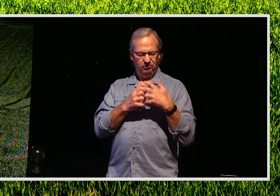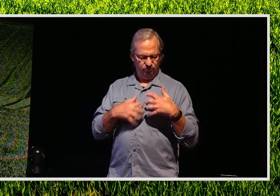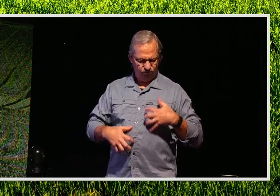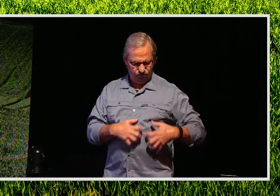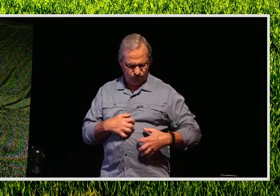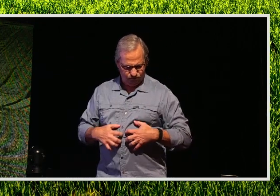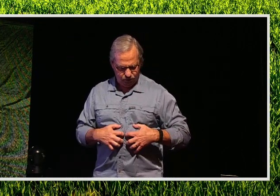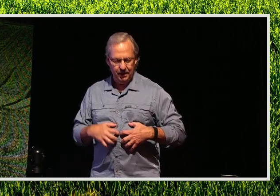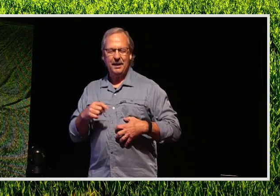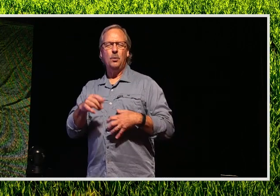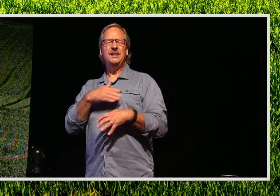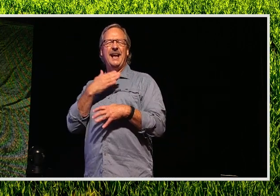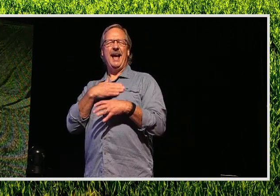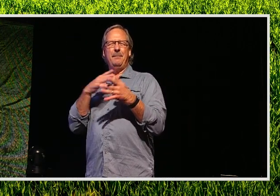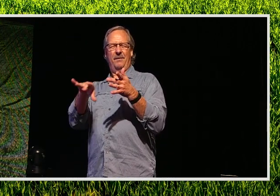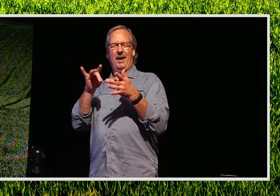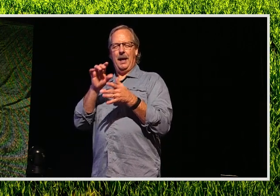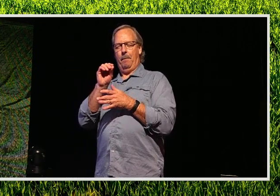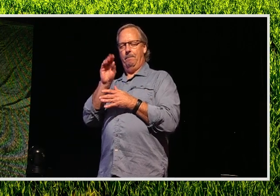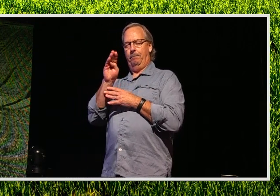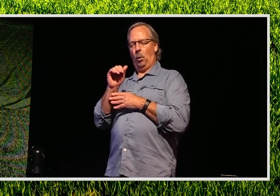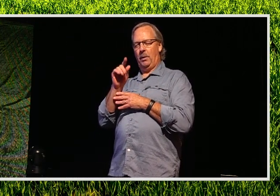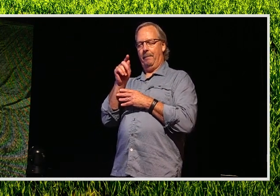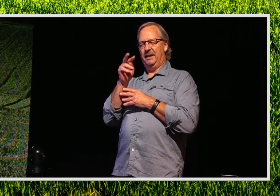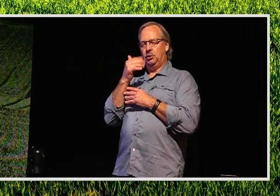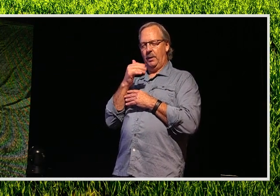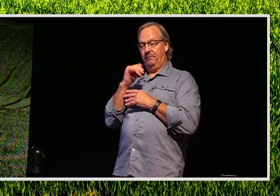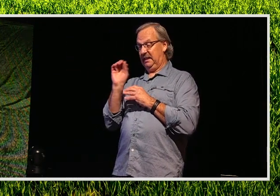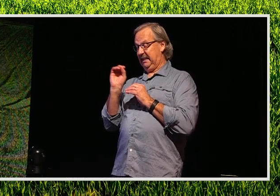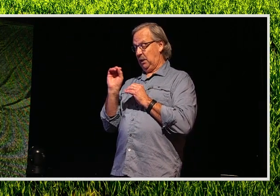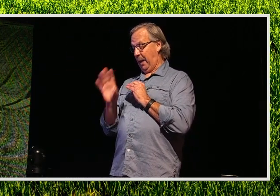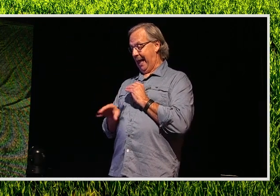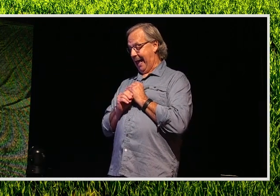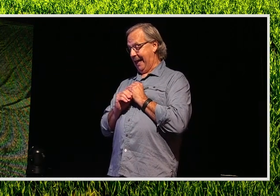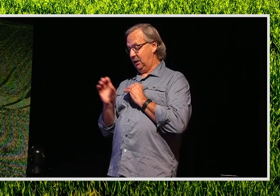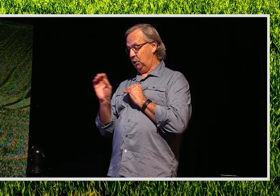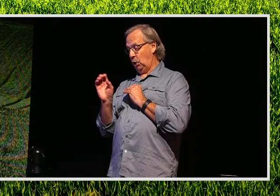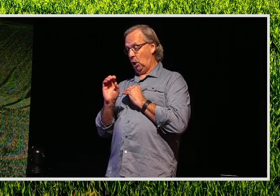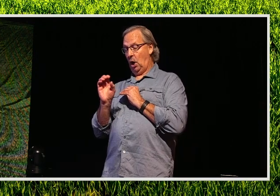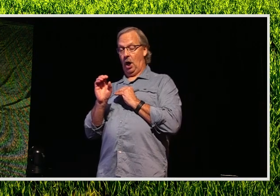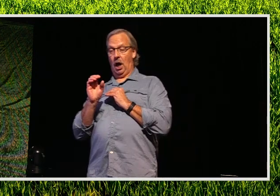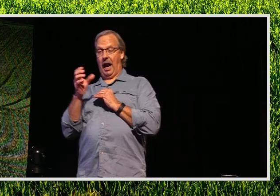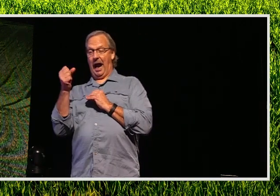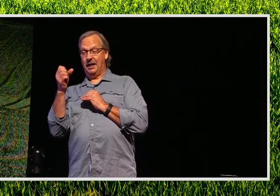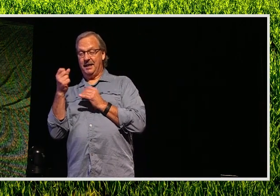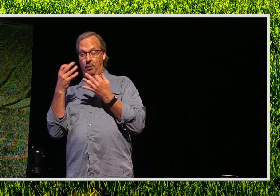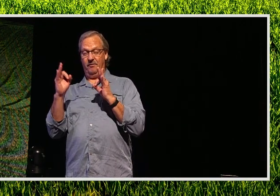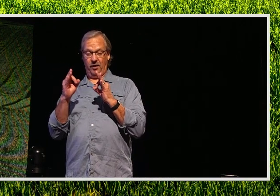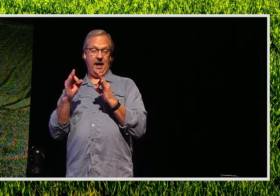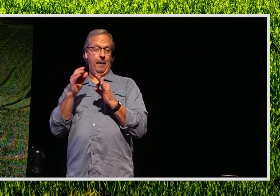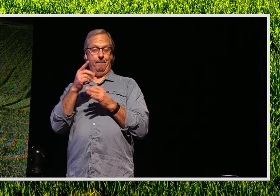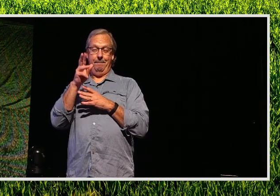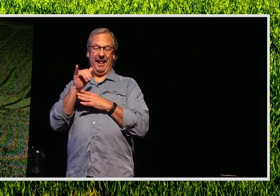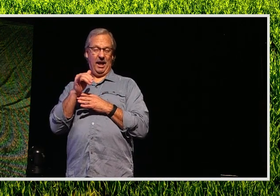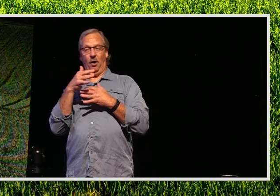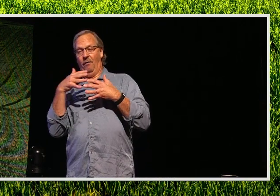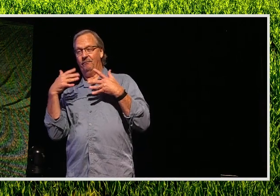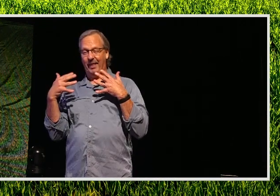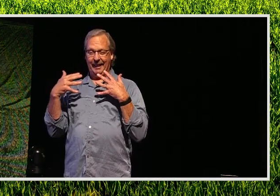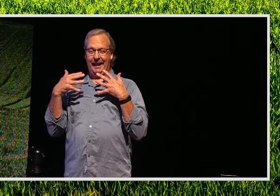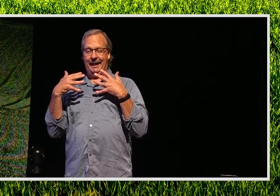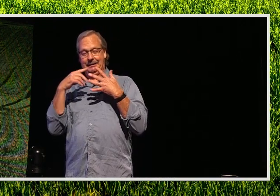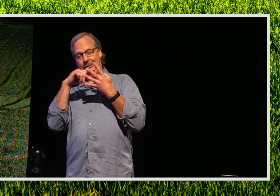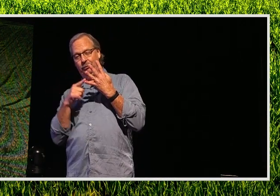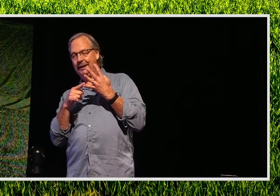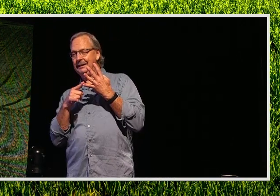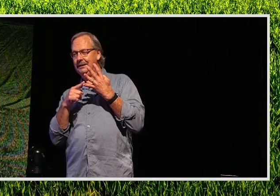That's why she was so happy to find AppeSweet. With our 0 added sugar, our dairy-free, organic, soy-free, paleo-friendly ingredients, she